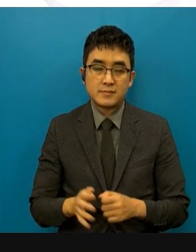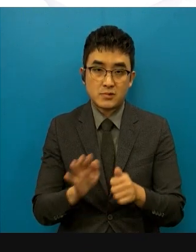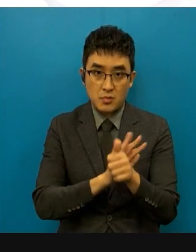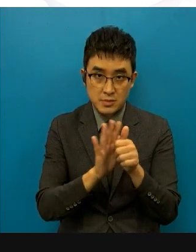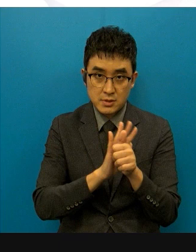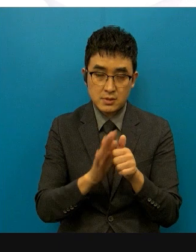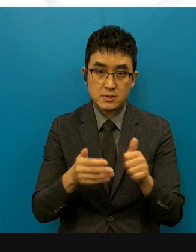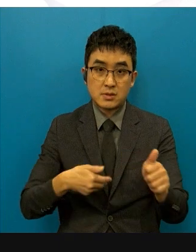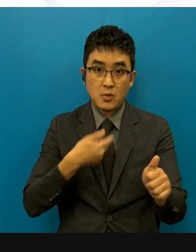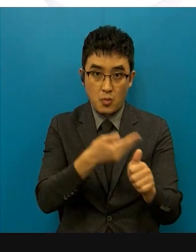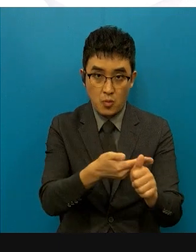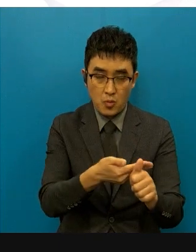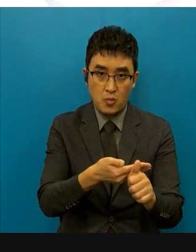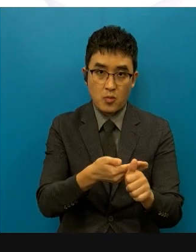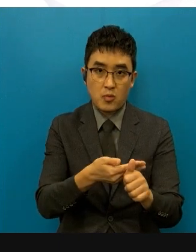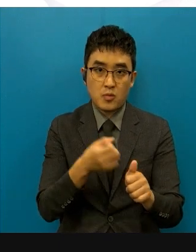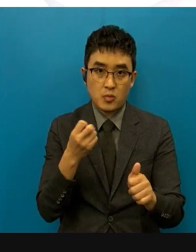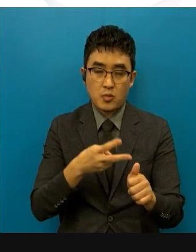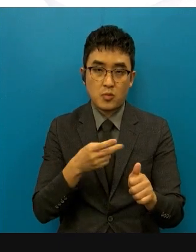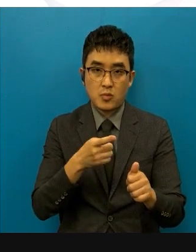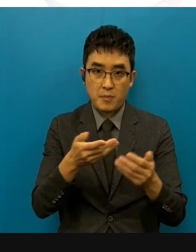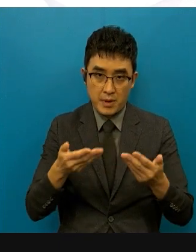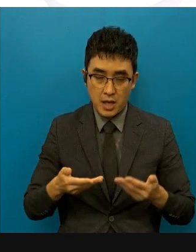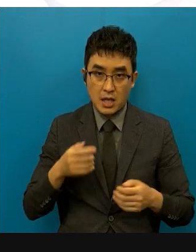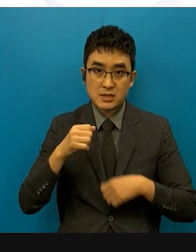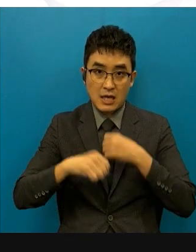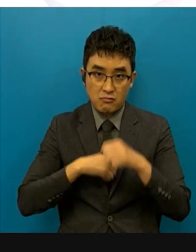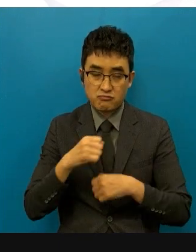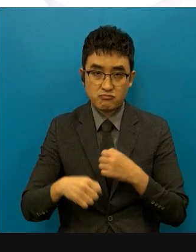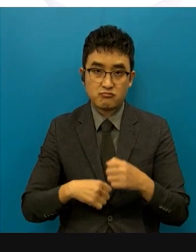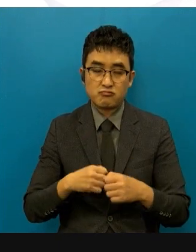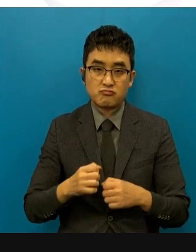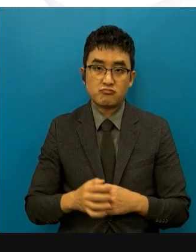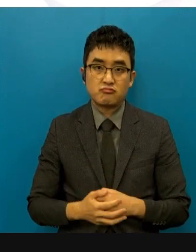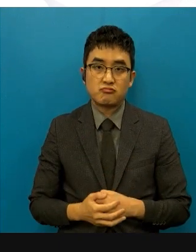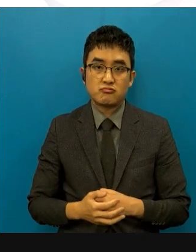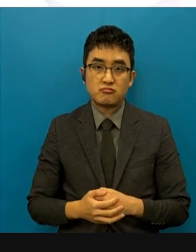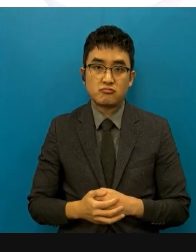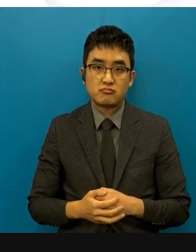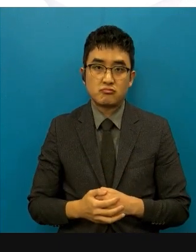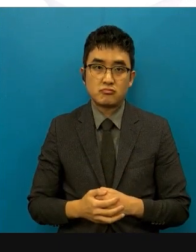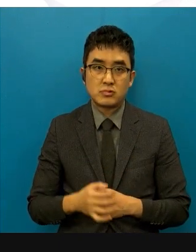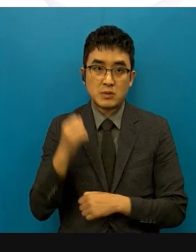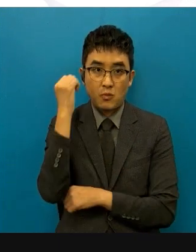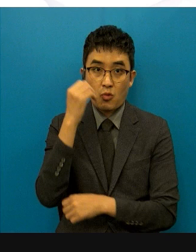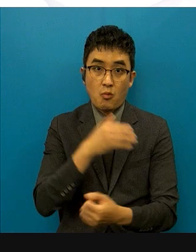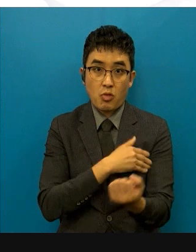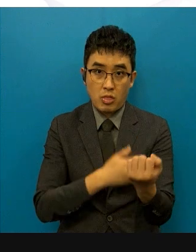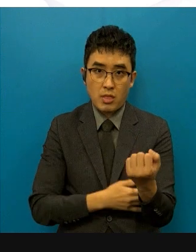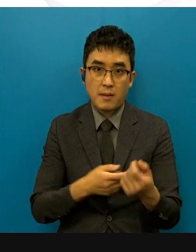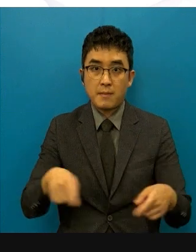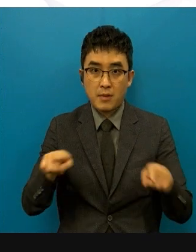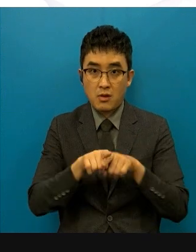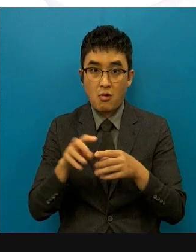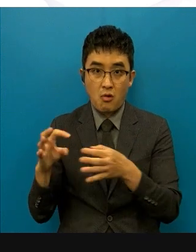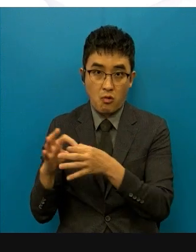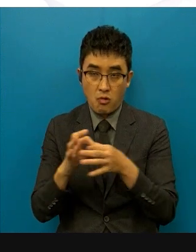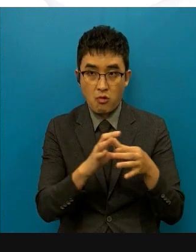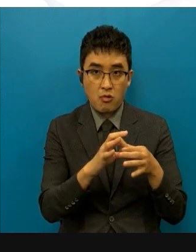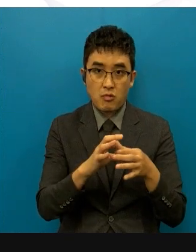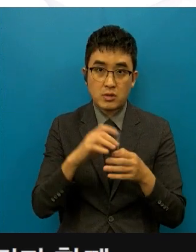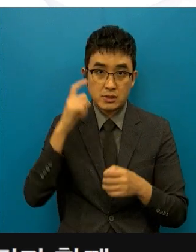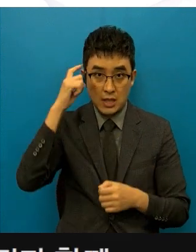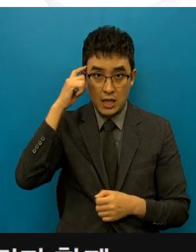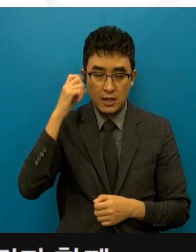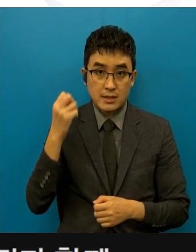rights. This means that no one can stop a person who is living in, let's